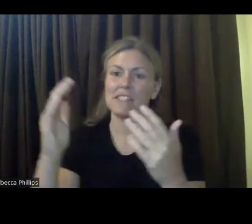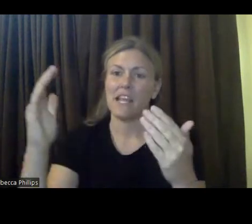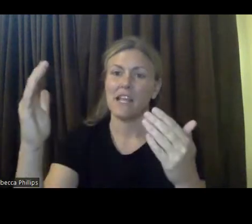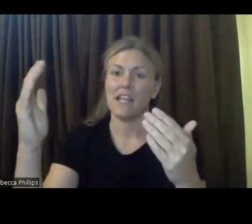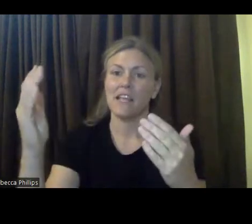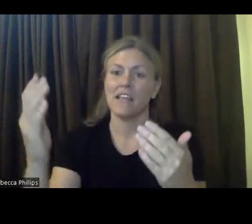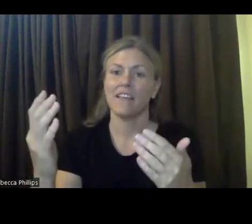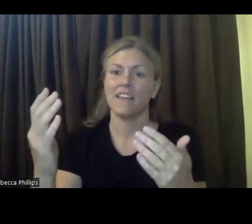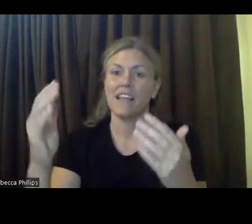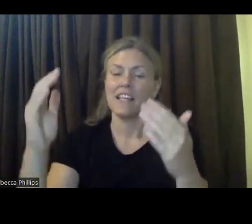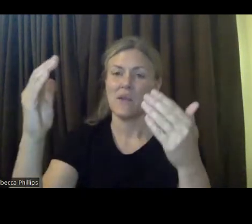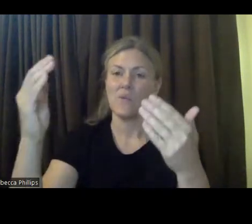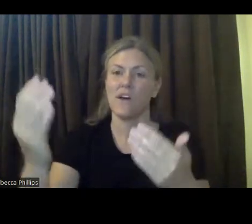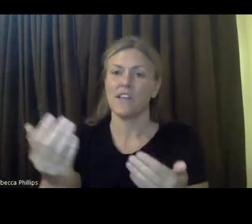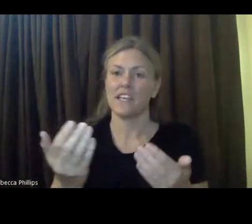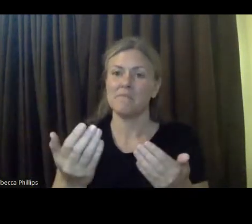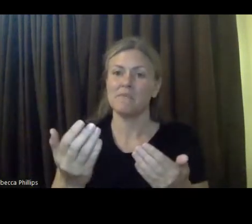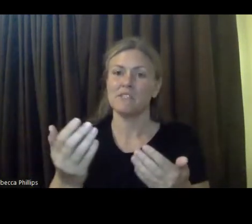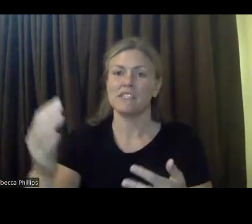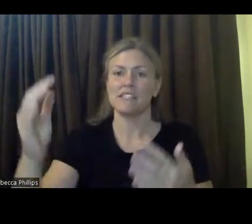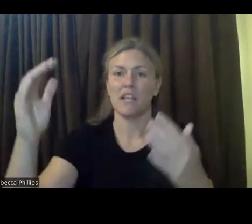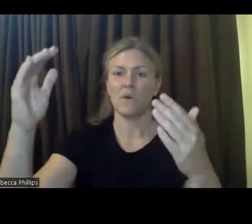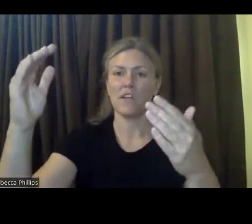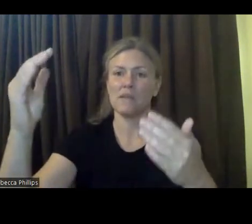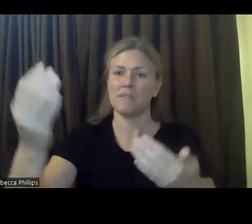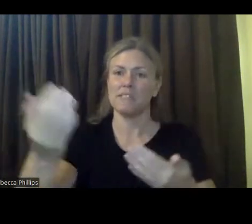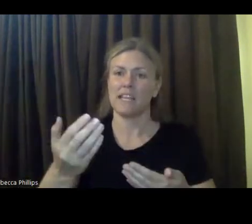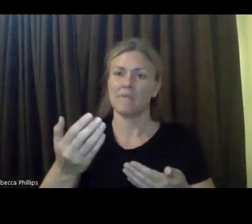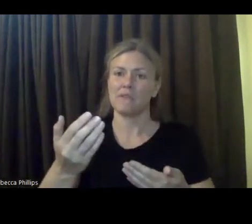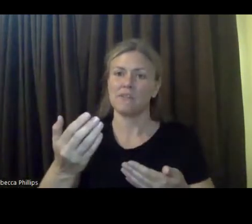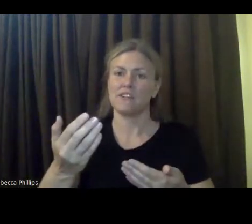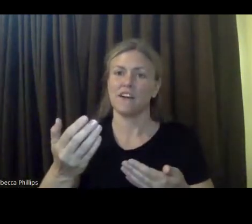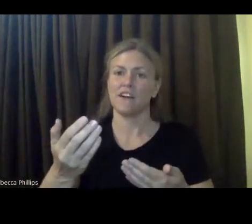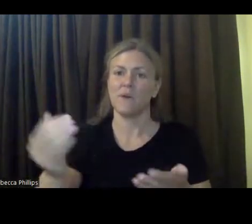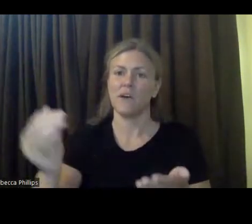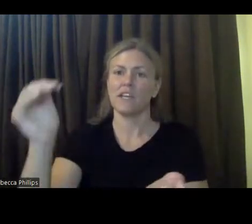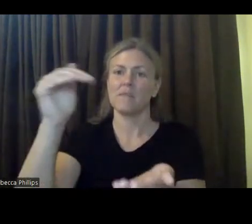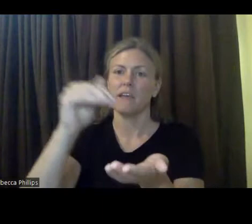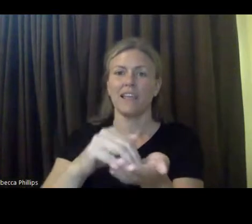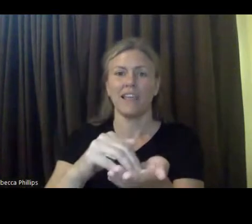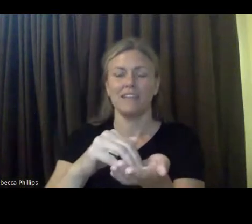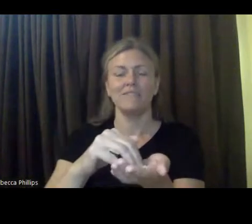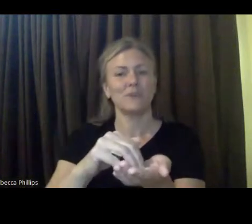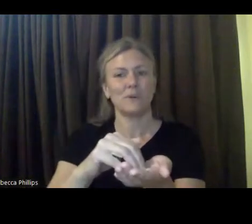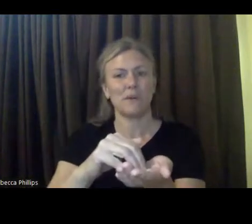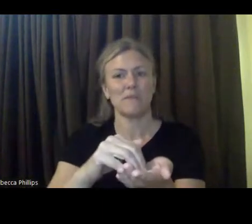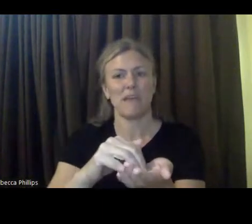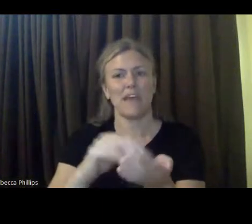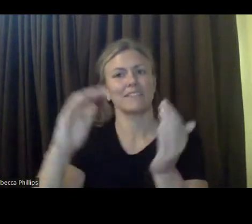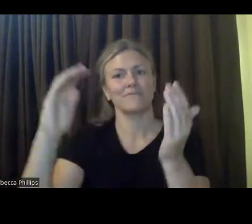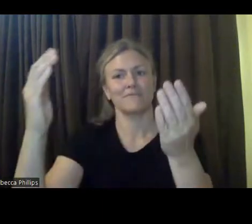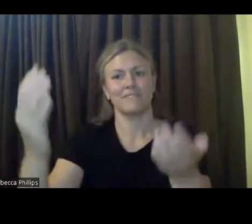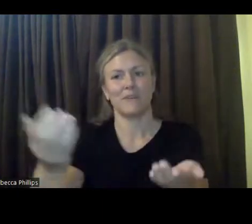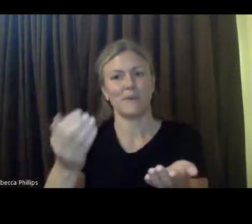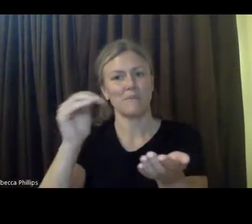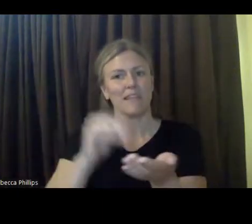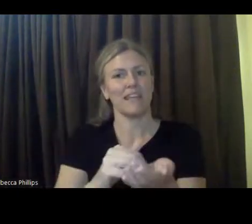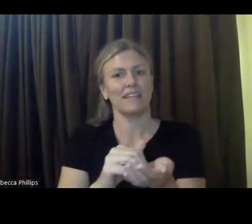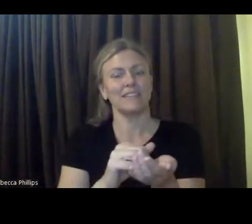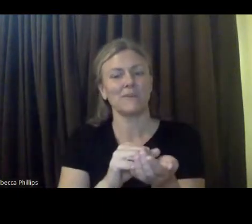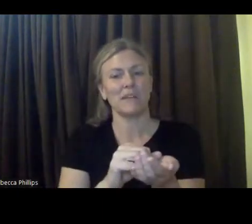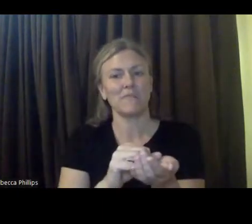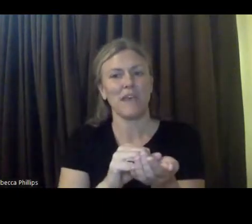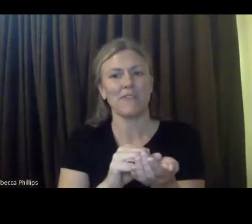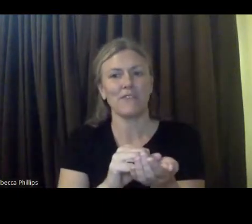I want to say welcome. So this is like welcome. It's like coming towards your heart. Welcome again or welcome back. So welcome